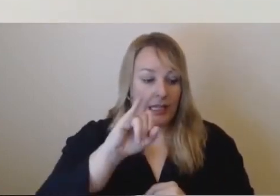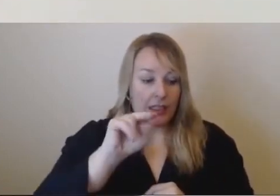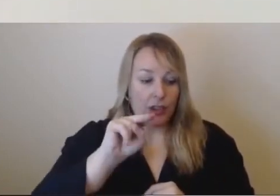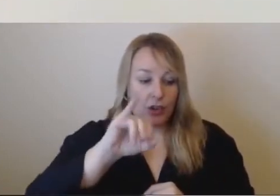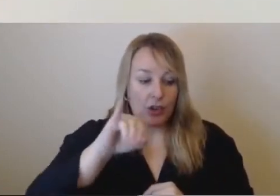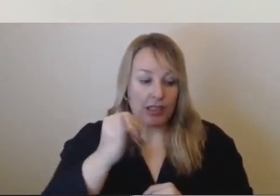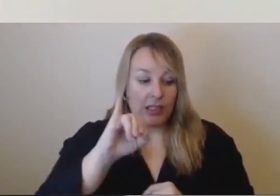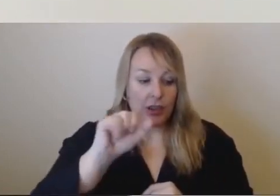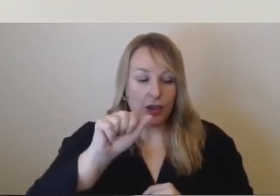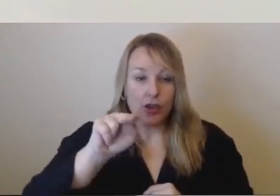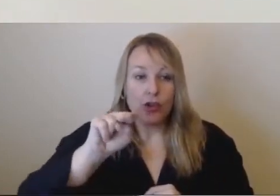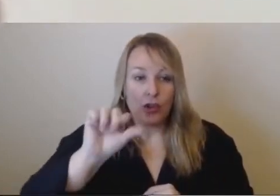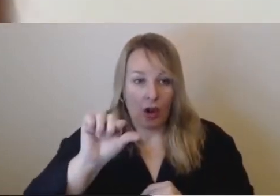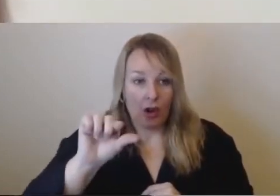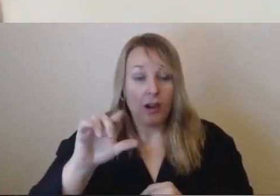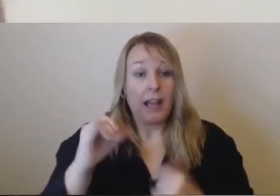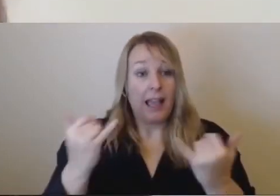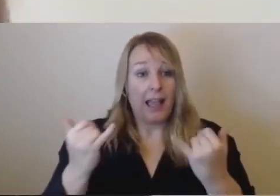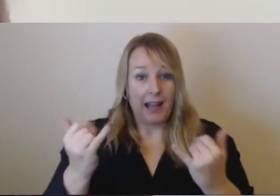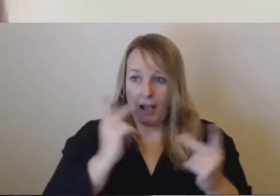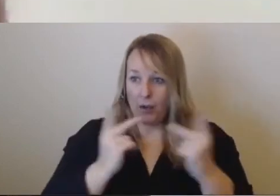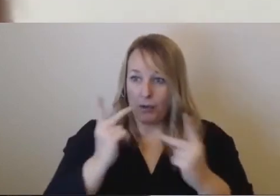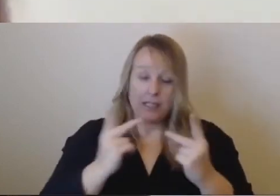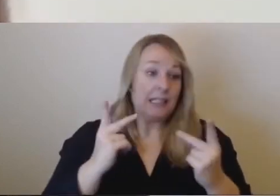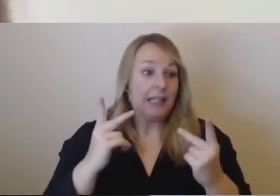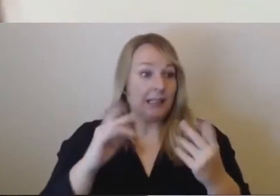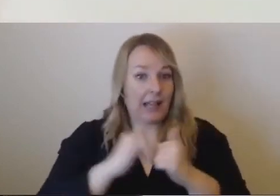package it up differently and communicate it to their own public